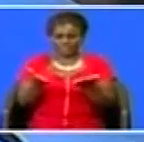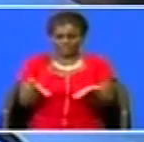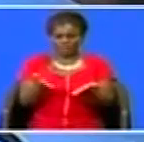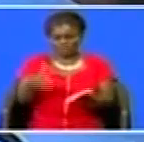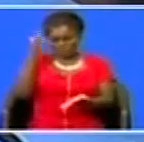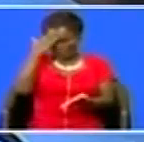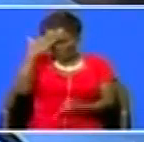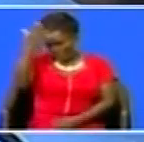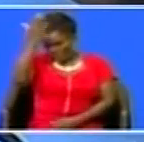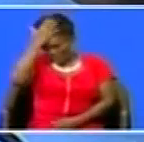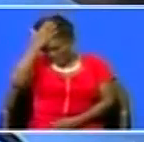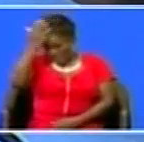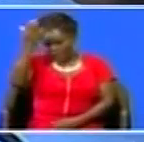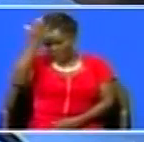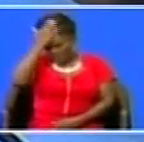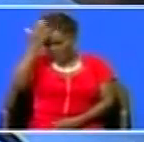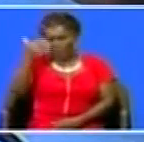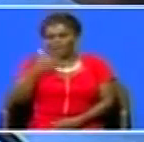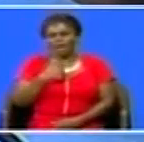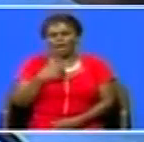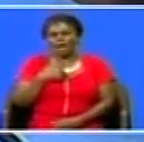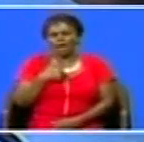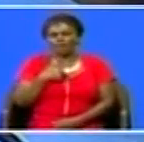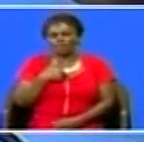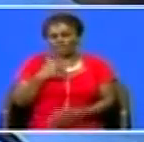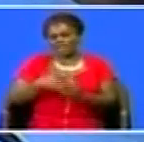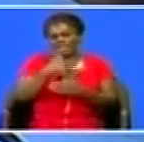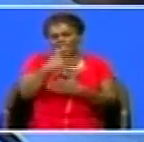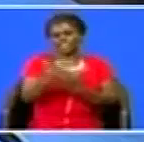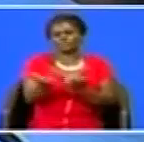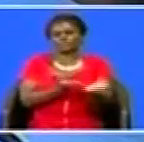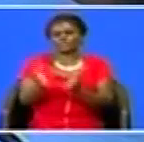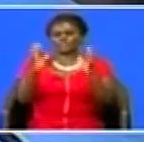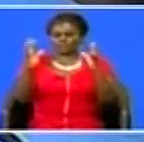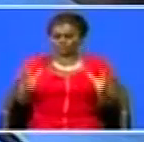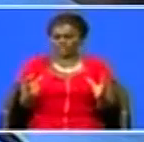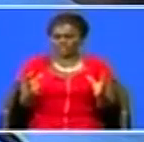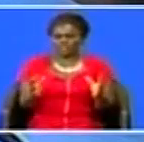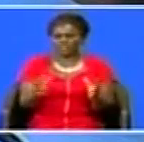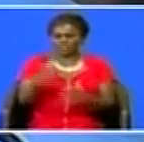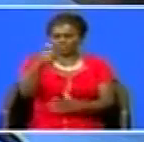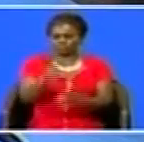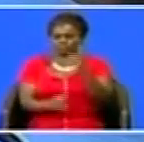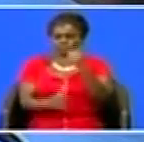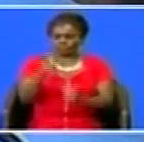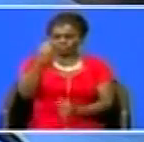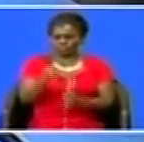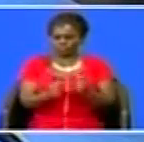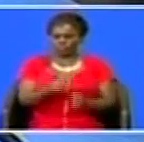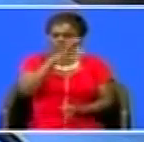As you know, every Monday we do have our weekly segment known as The Next Frontier. Dairy farmers in Kenya are set to benefit from